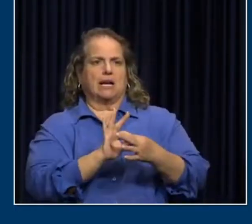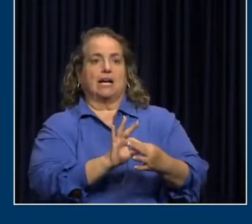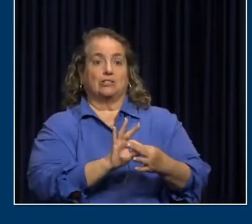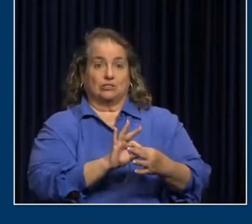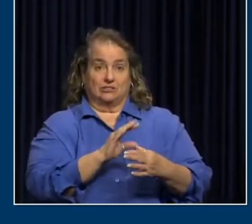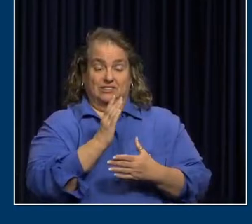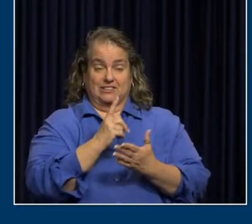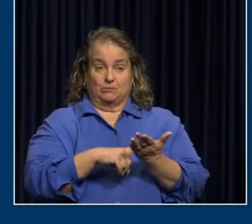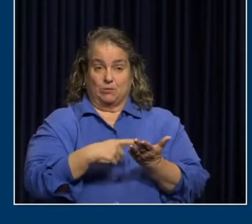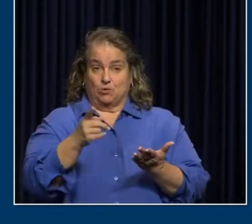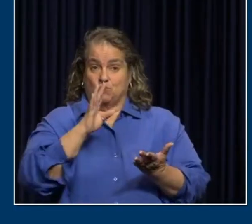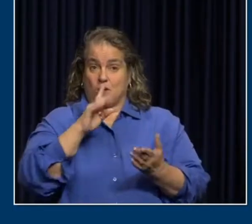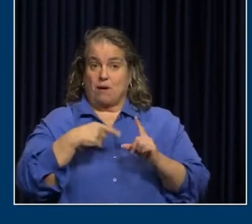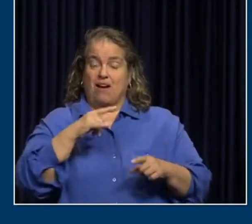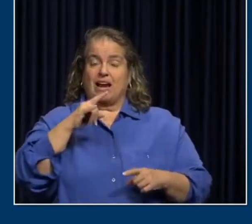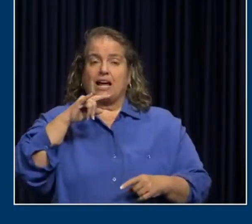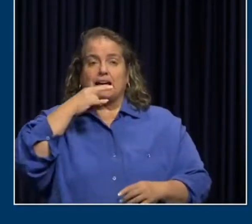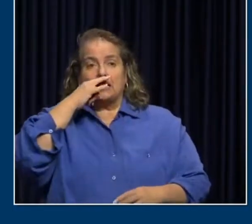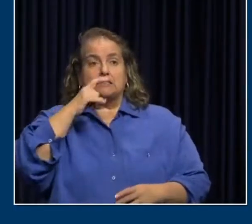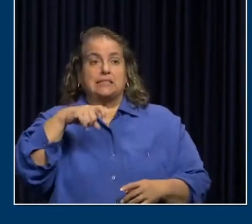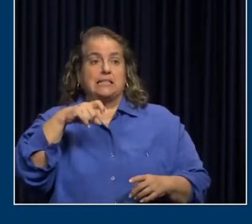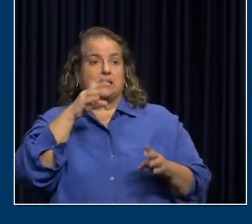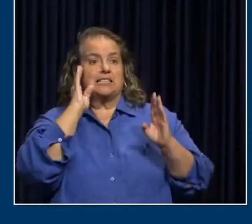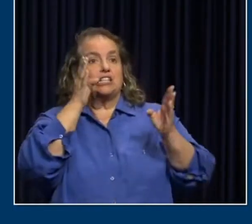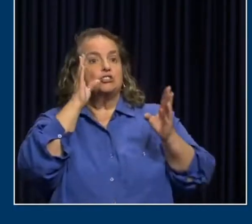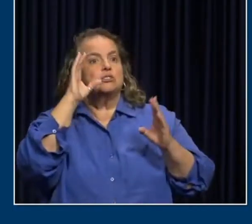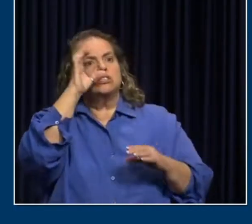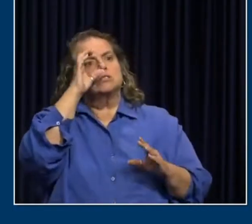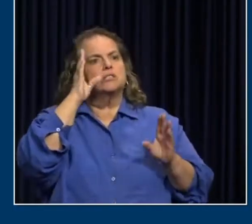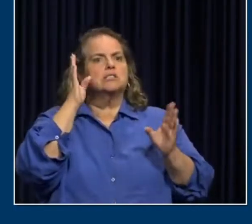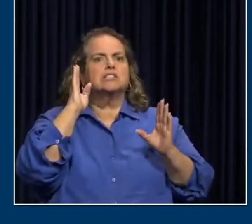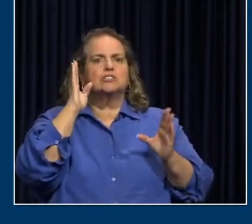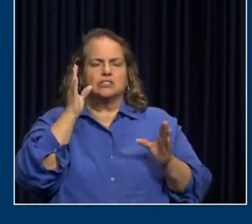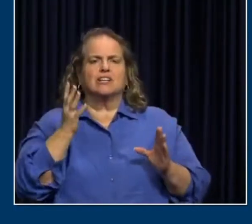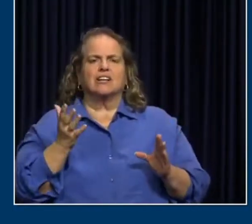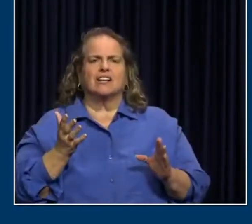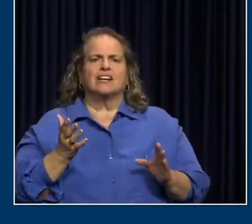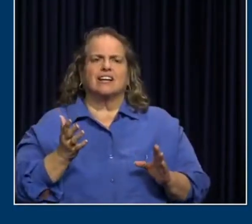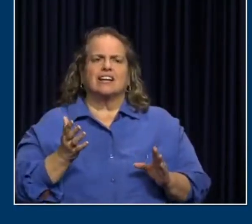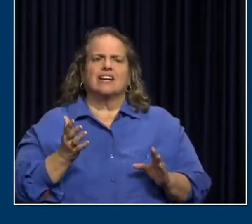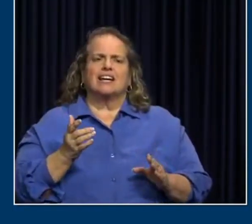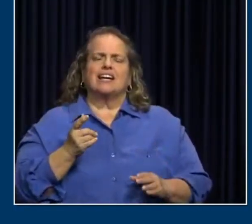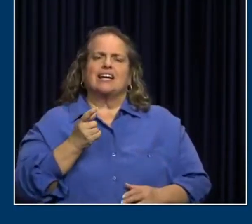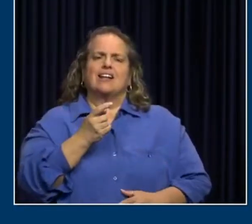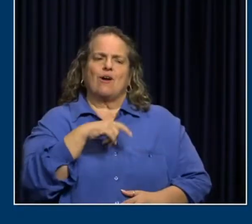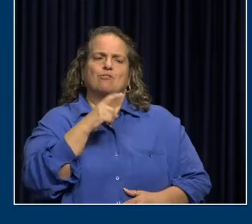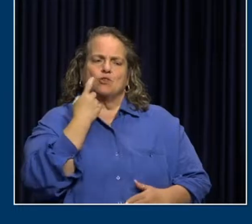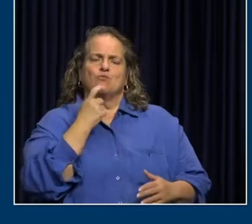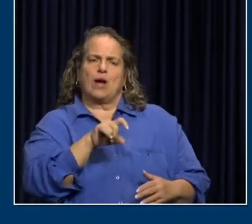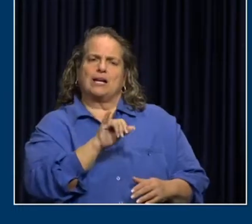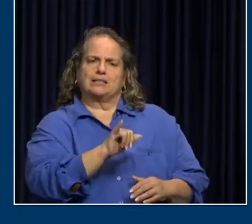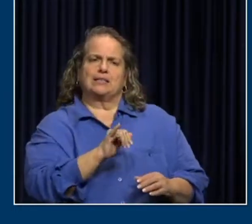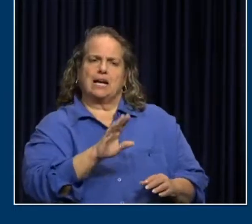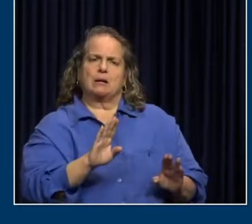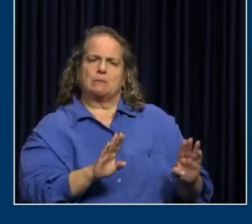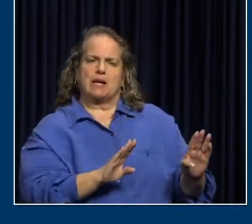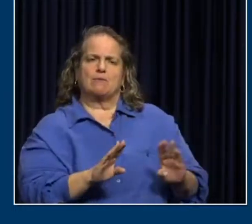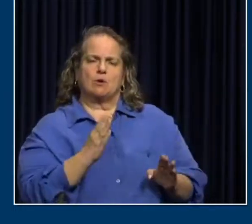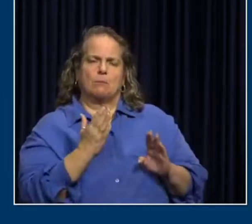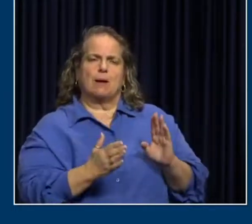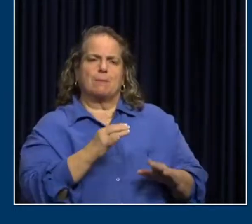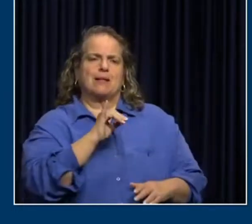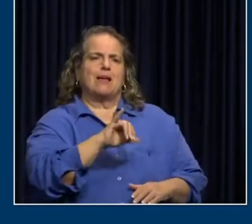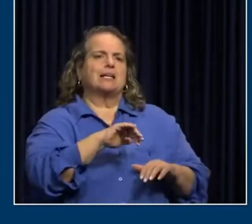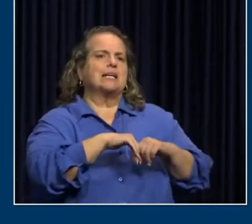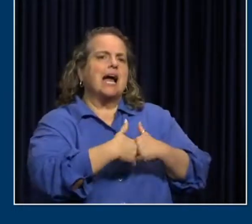kids, and if we can reframe attention seeking as connection seeking and recognize that those behaviors are ways that kids are reaching out to us